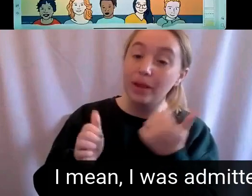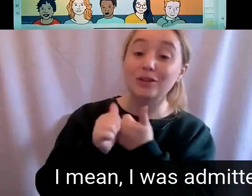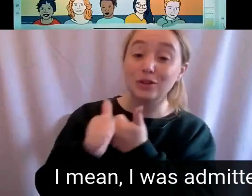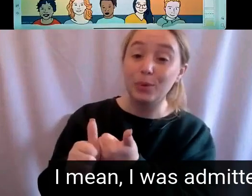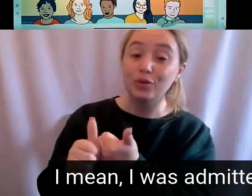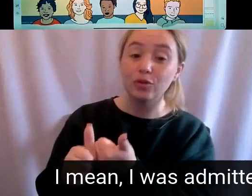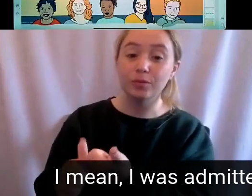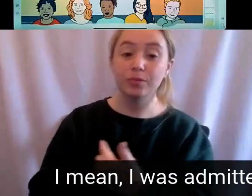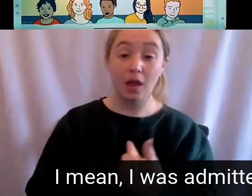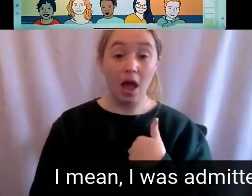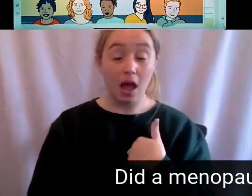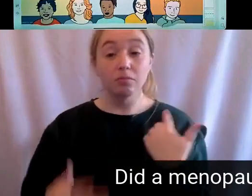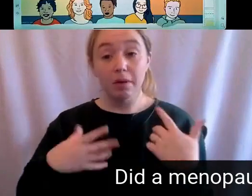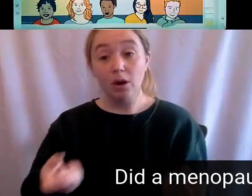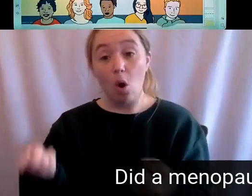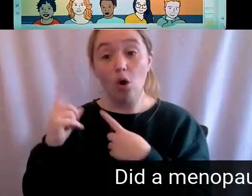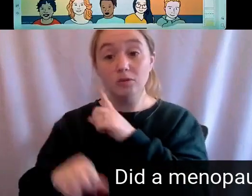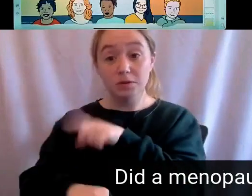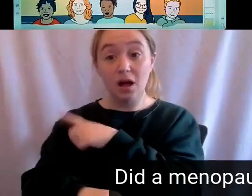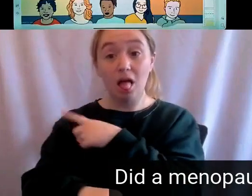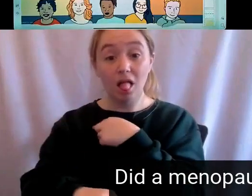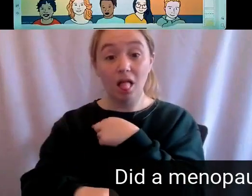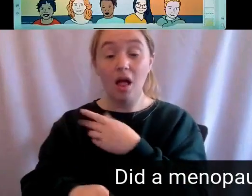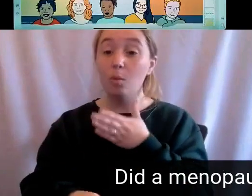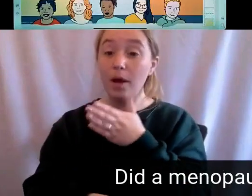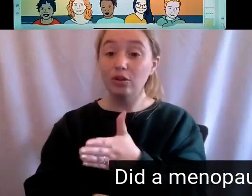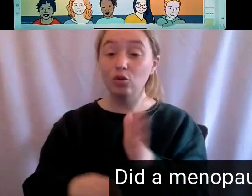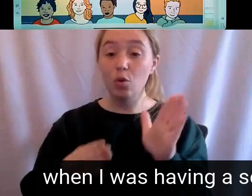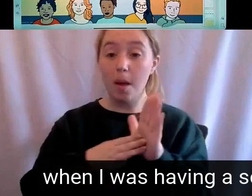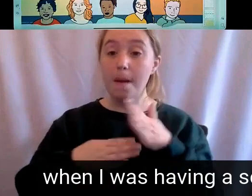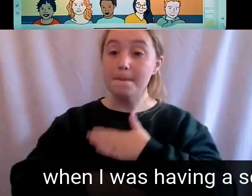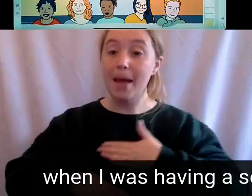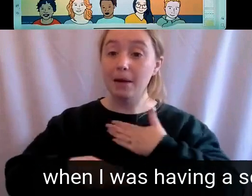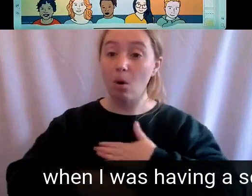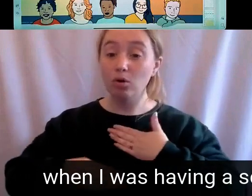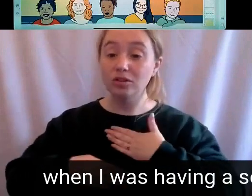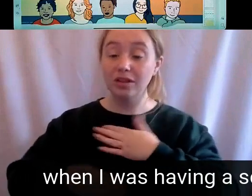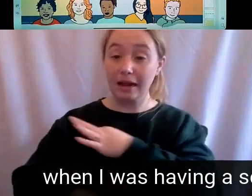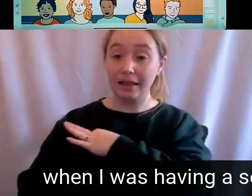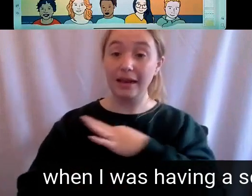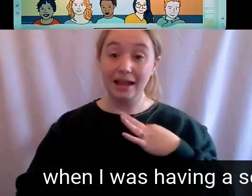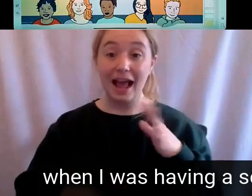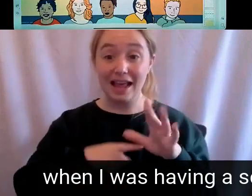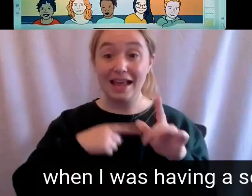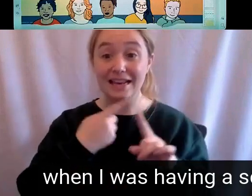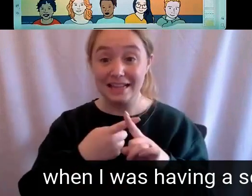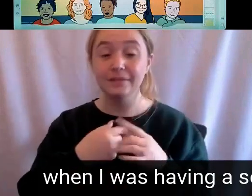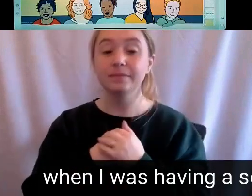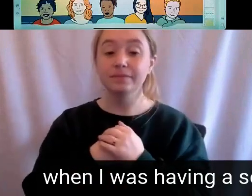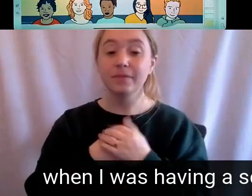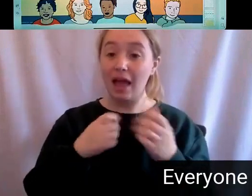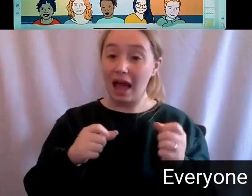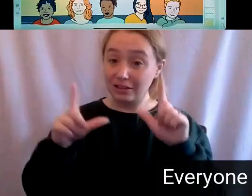was admitted to hospital there myself, did a menopause clinic in the A&E. When I was having a scope in my mum's old